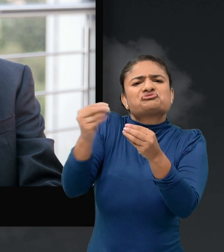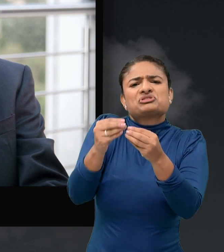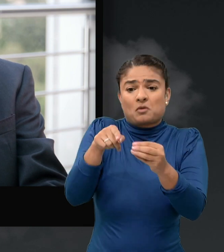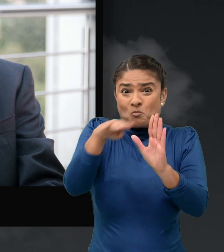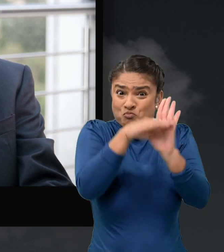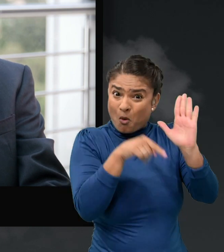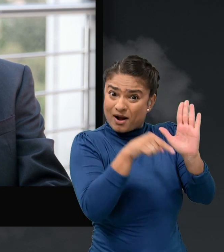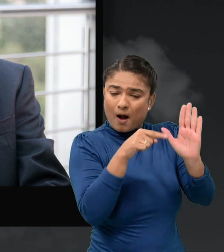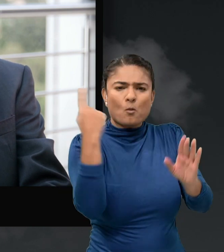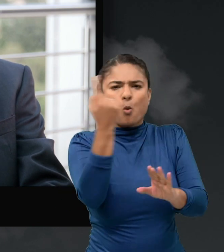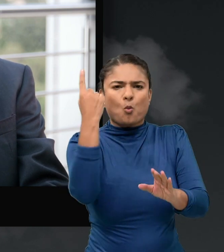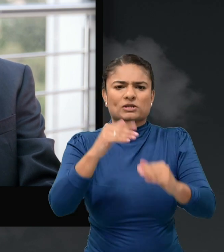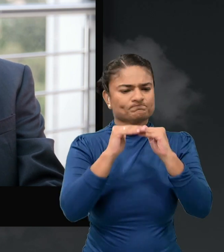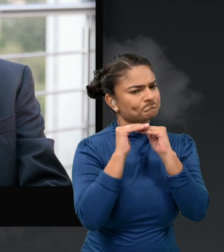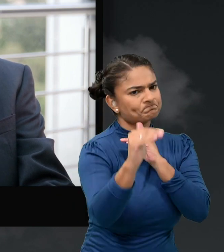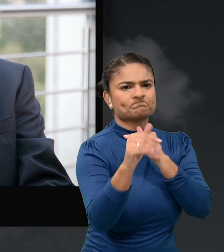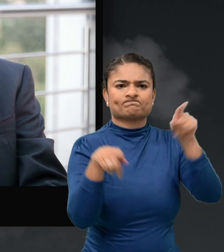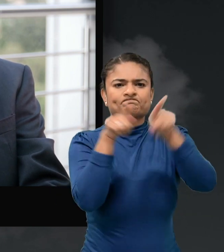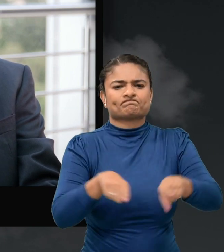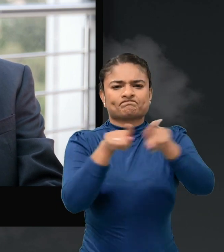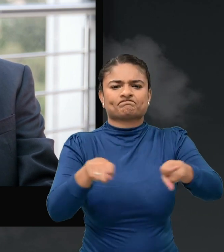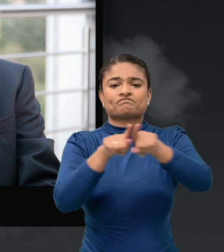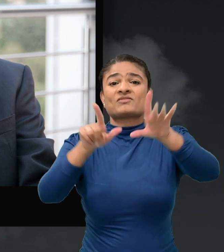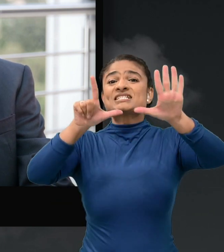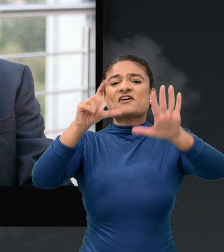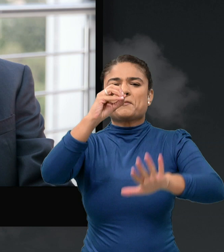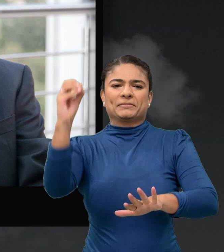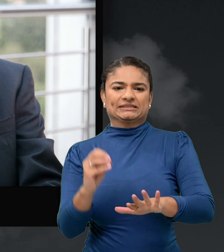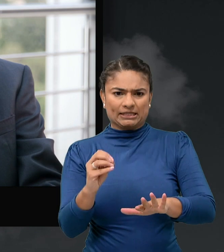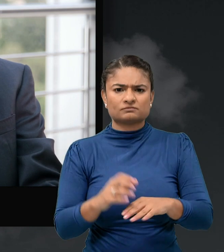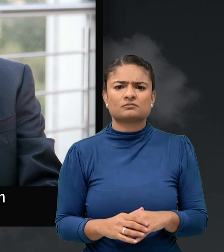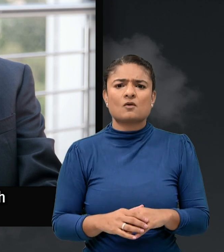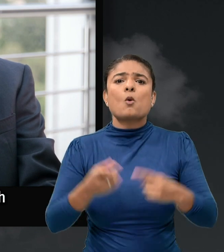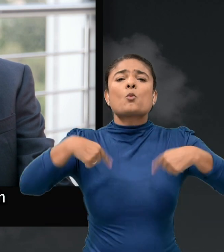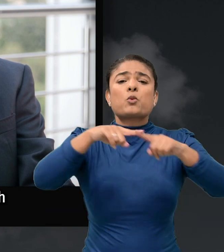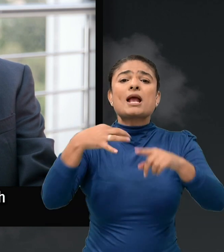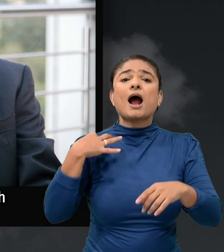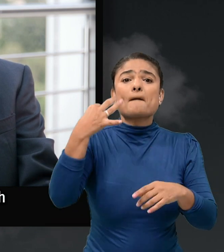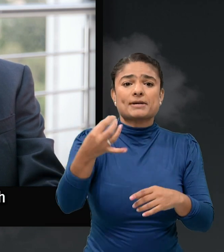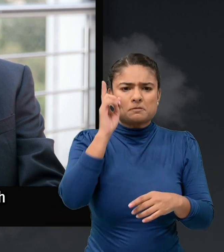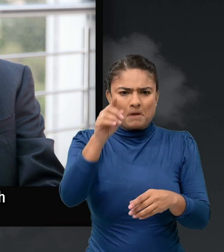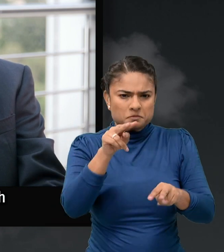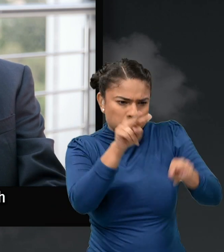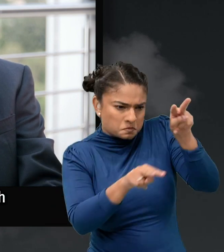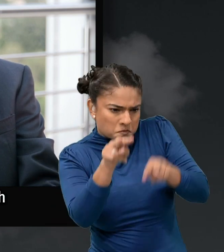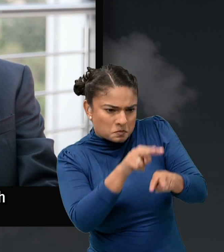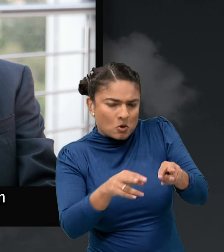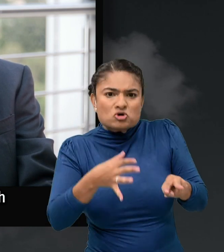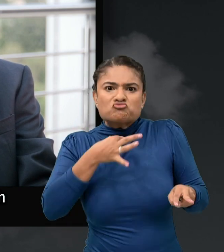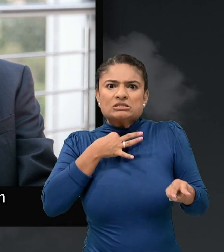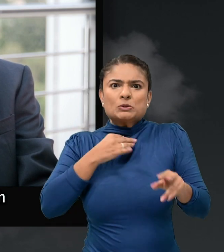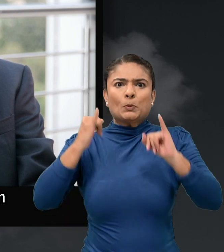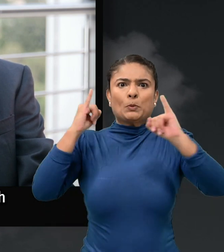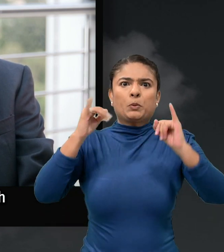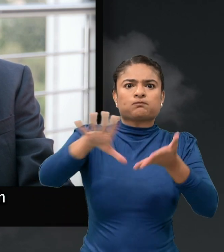charge through this program, it's a flat rate of 7%. So we don't put applications